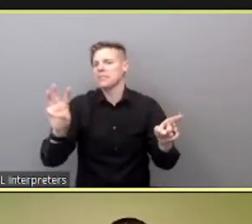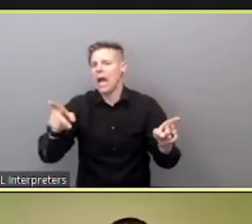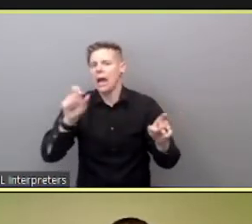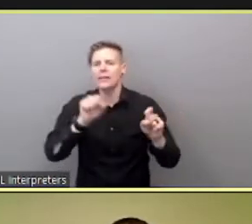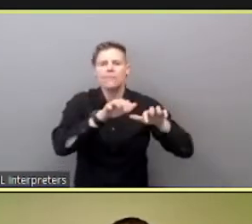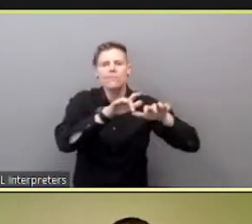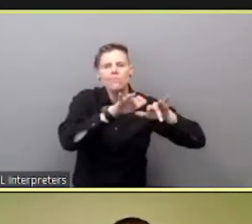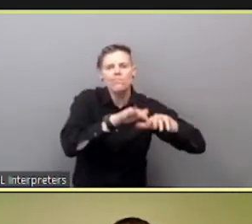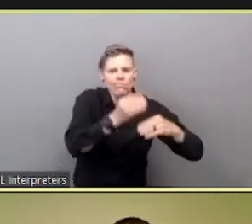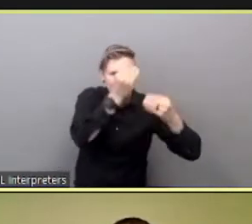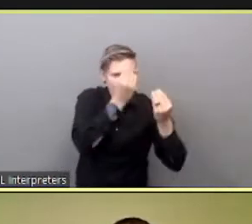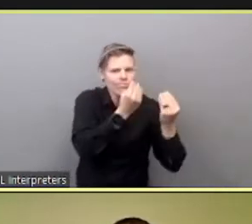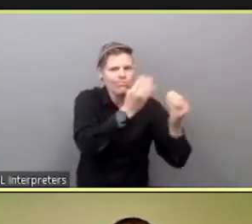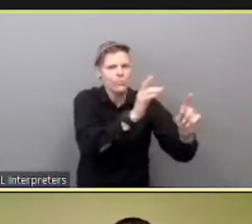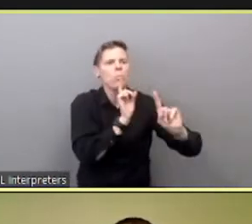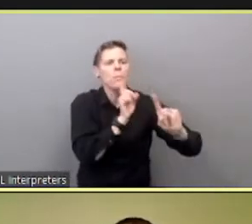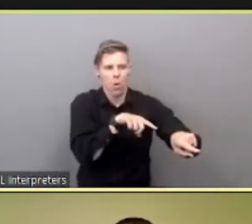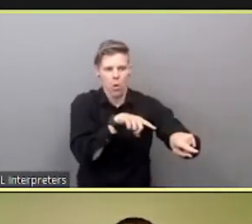capture information that